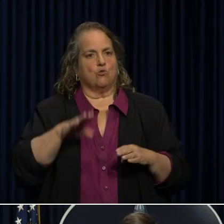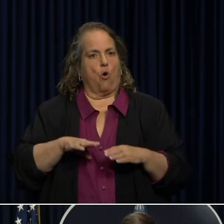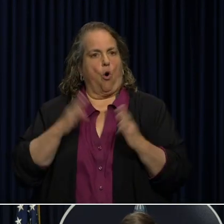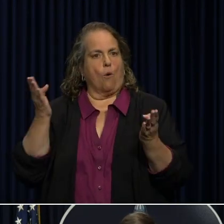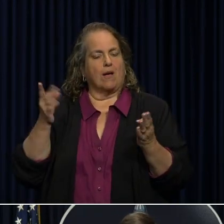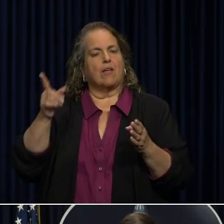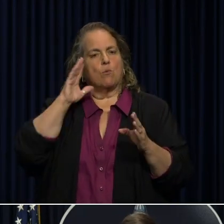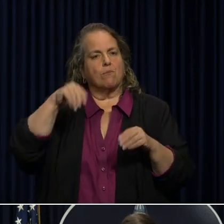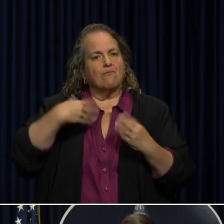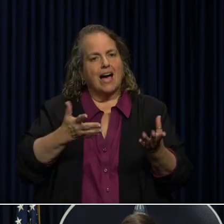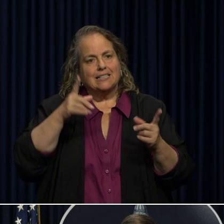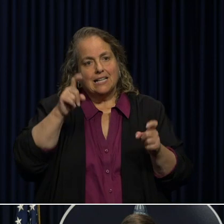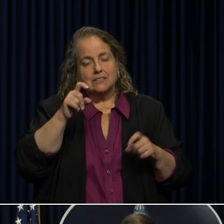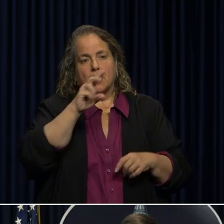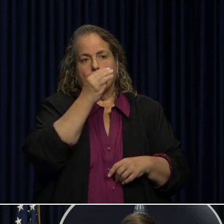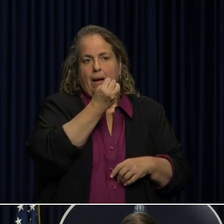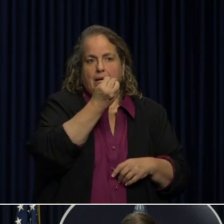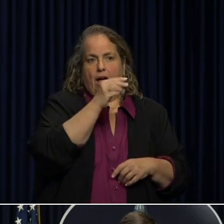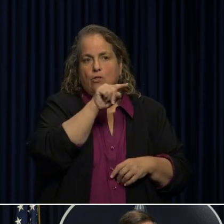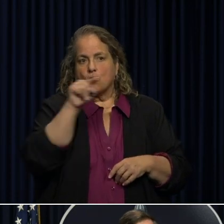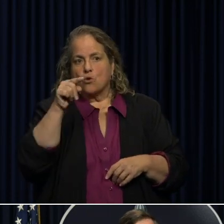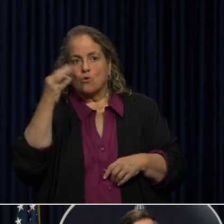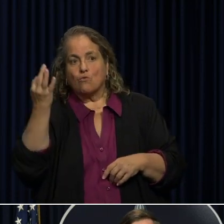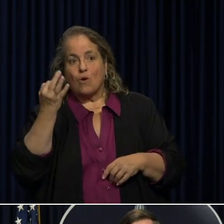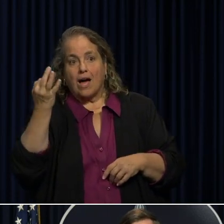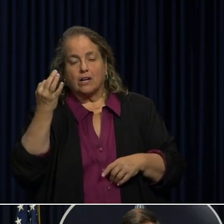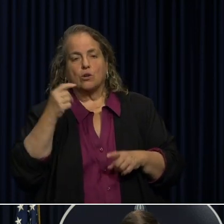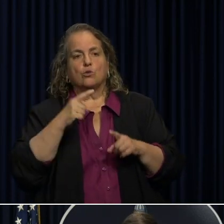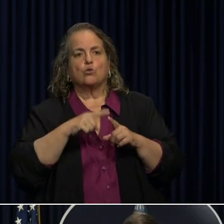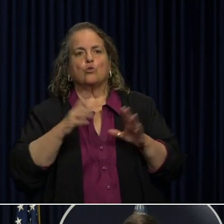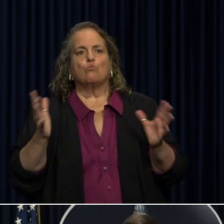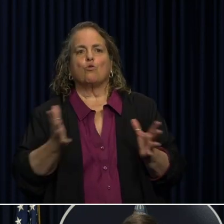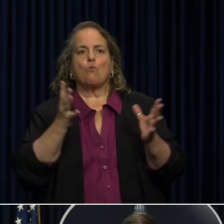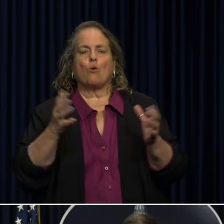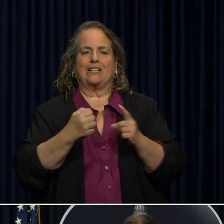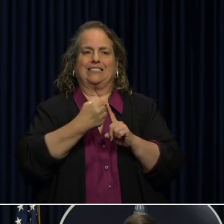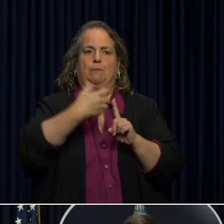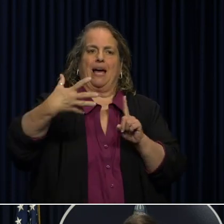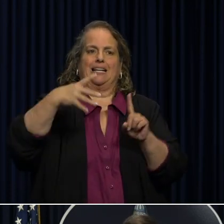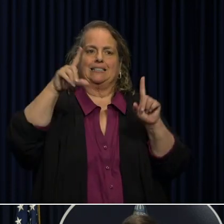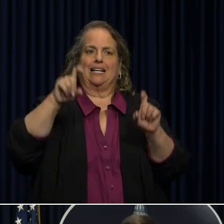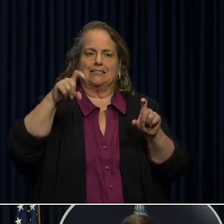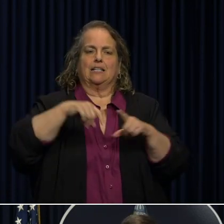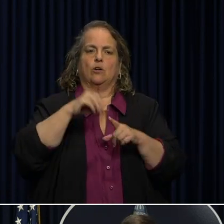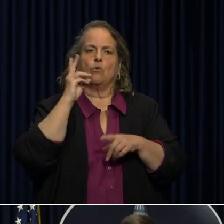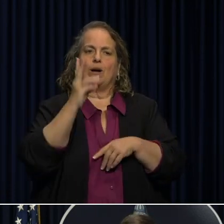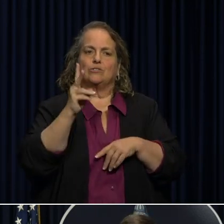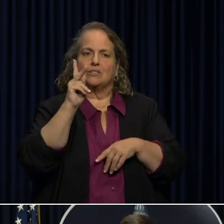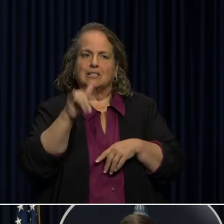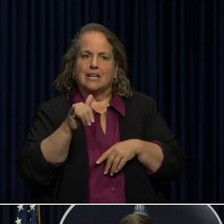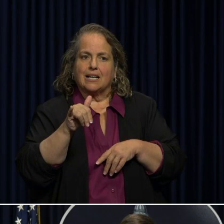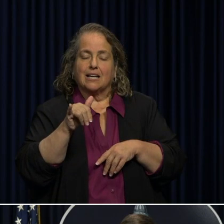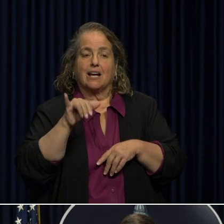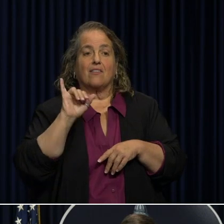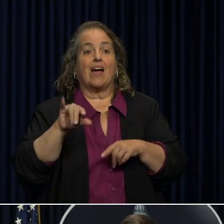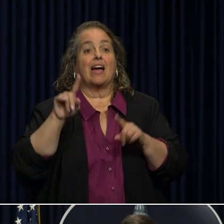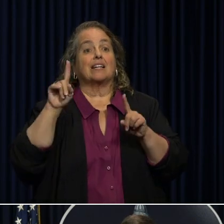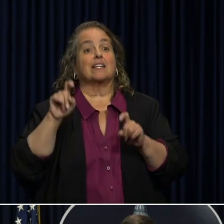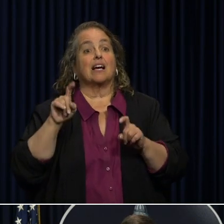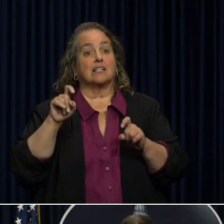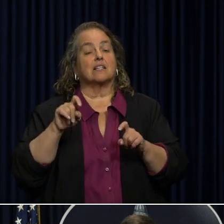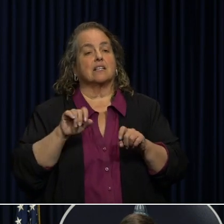providing testing Monday through Friday in an effort to promote expanded testing in Western Kentucky. This testing has been made